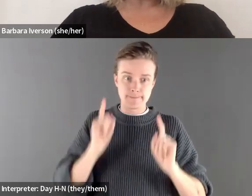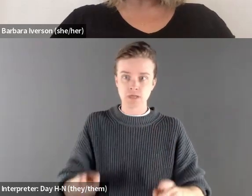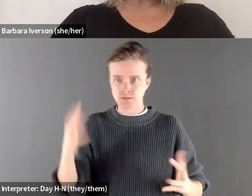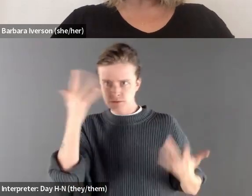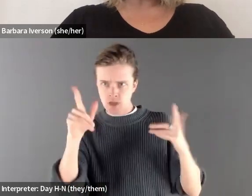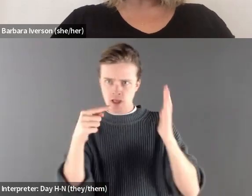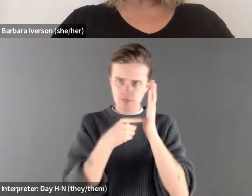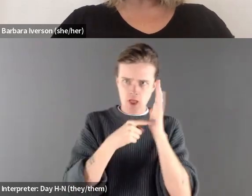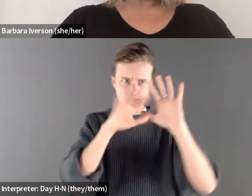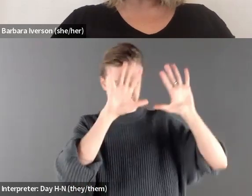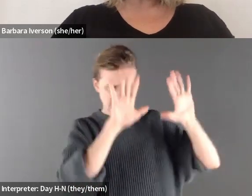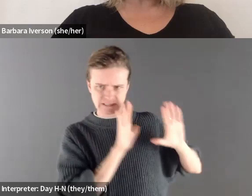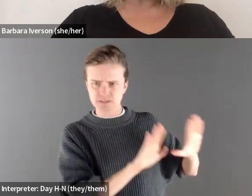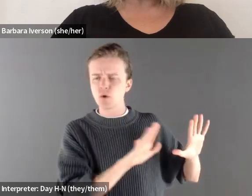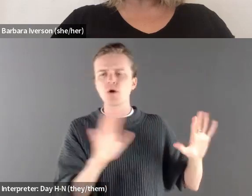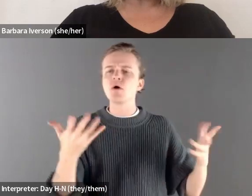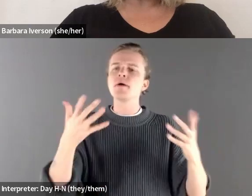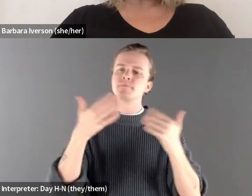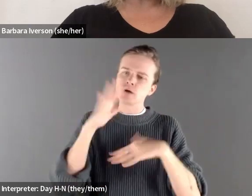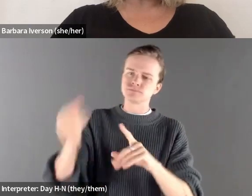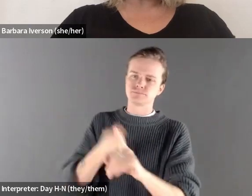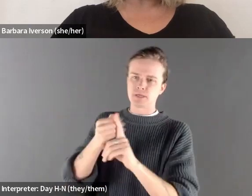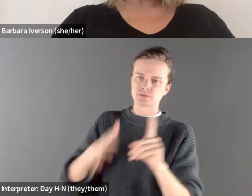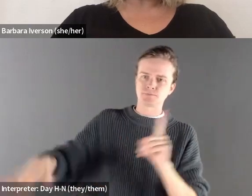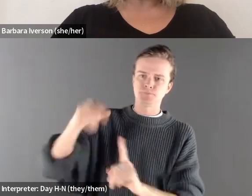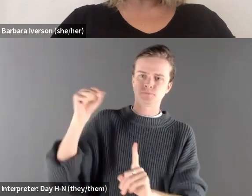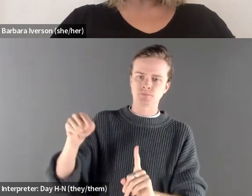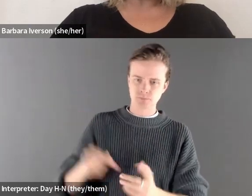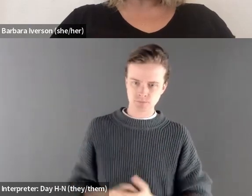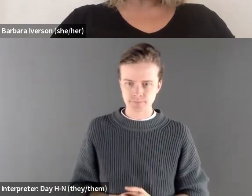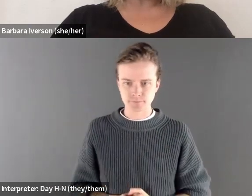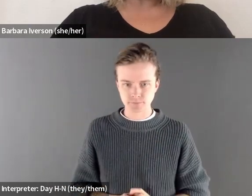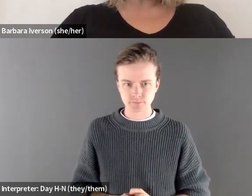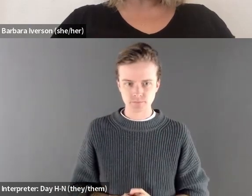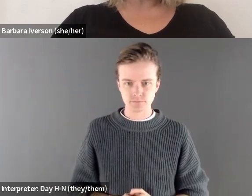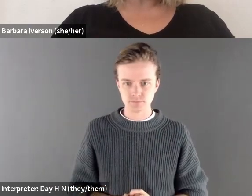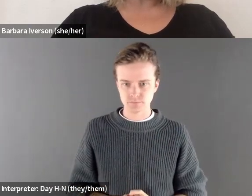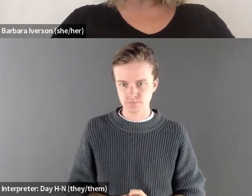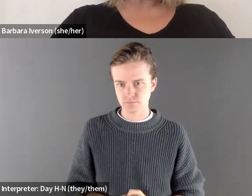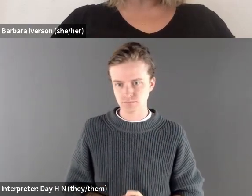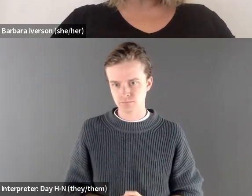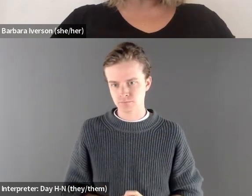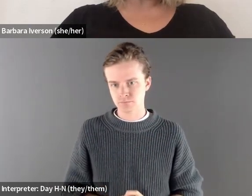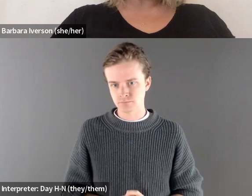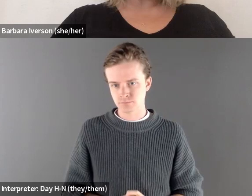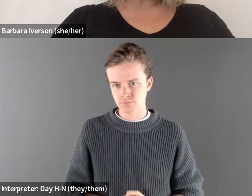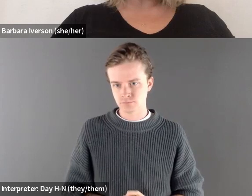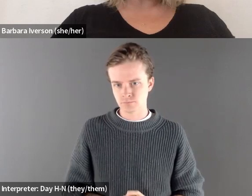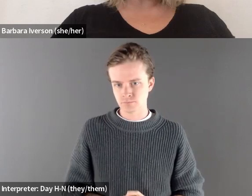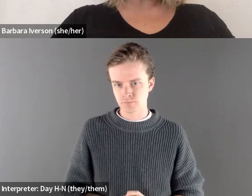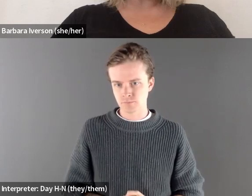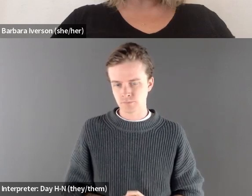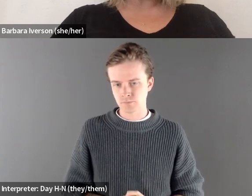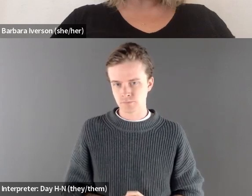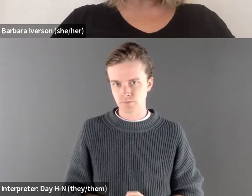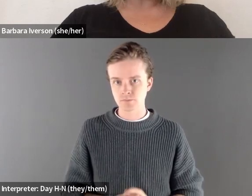justice, in the process of co-producing research. Because as we kind of show through the Decode Surveillance NYC project, you neither need